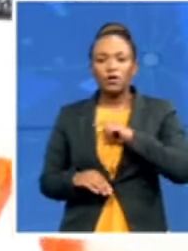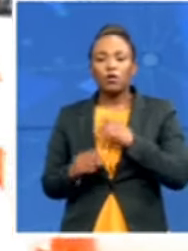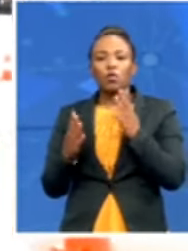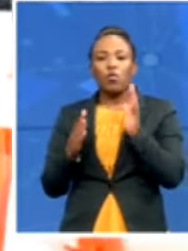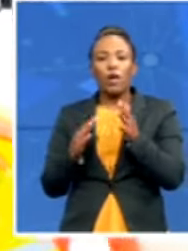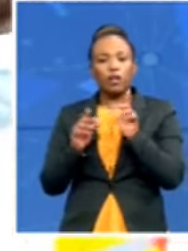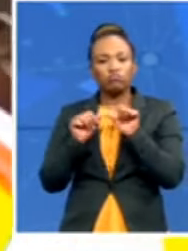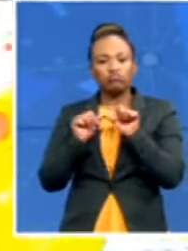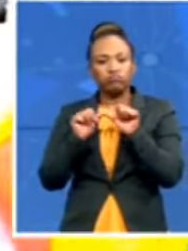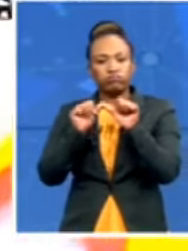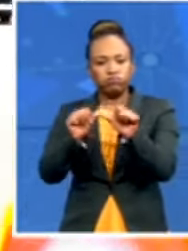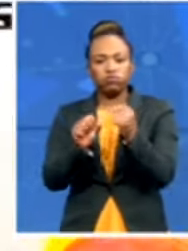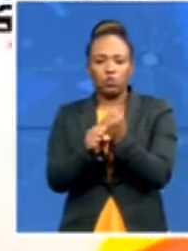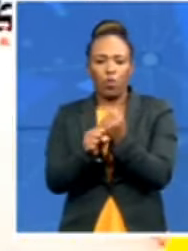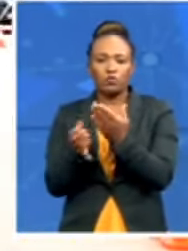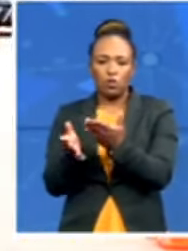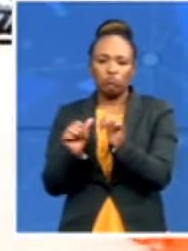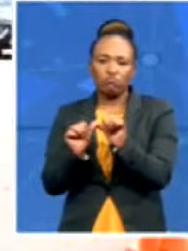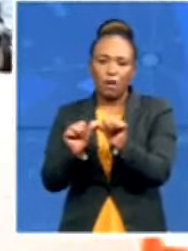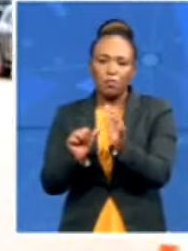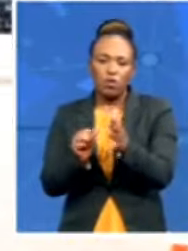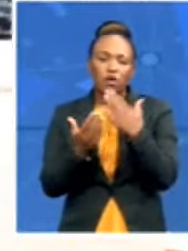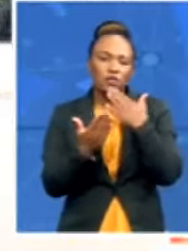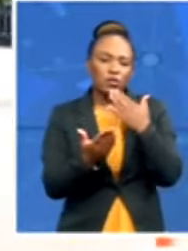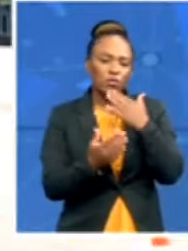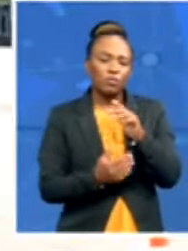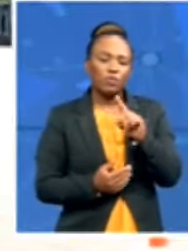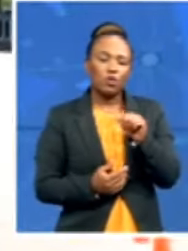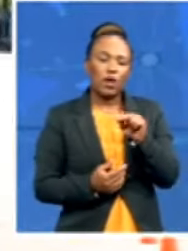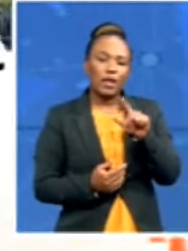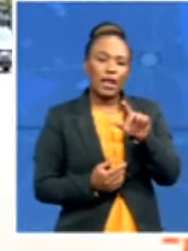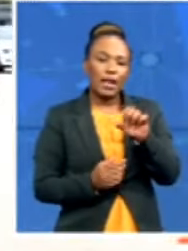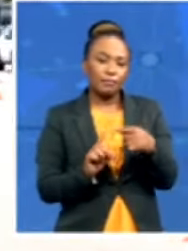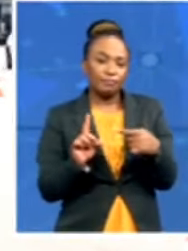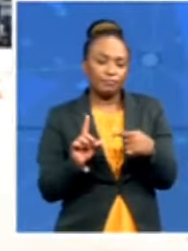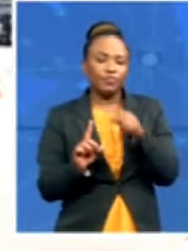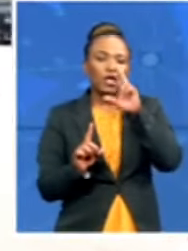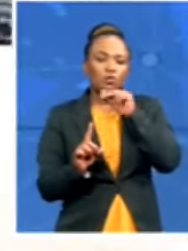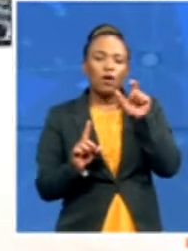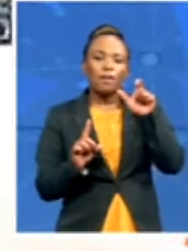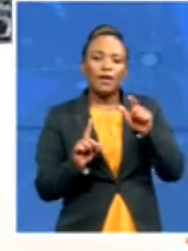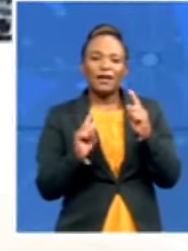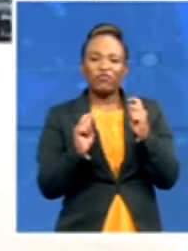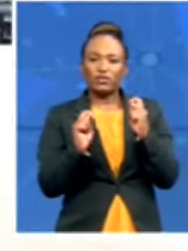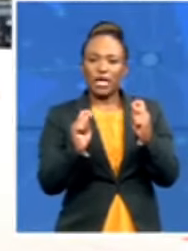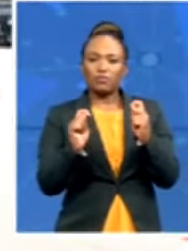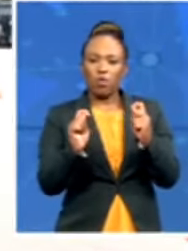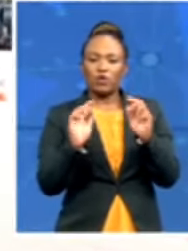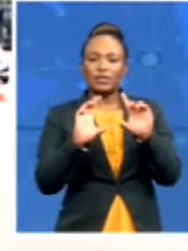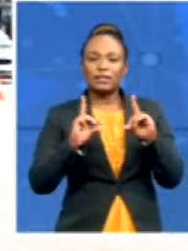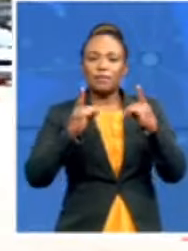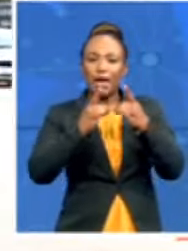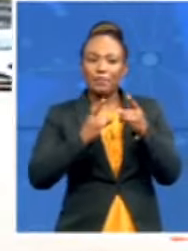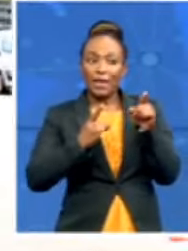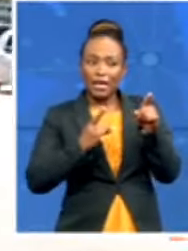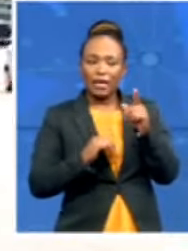Thank you. That's Kwanele Ngalane, the spokesperson for Transport Department in KwaZulu-Natal, saying that there's been a reduction